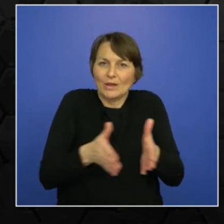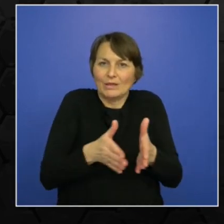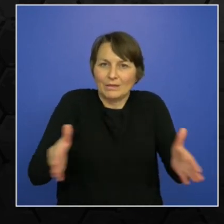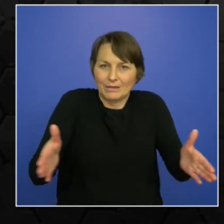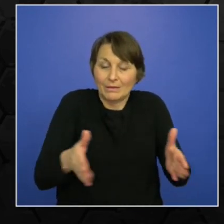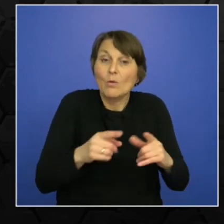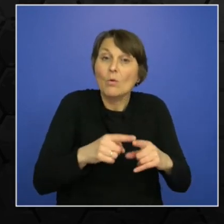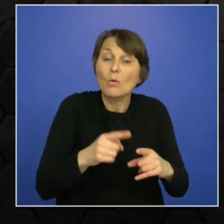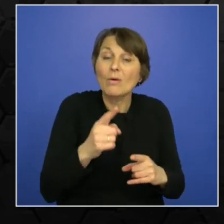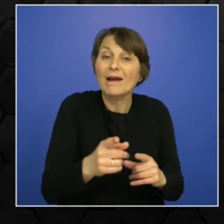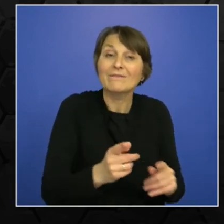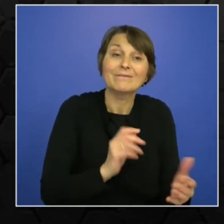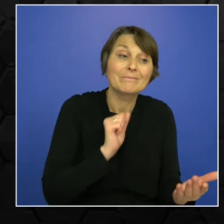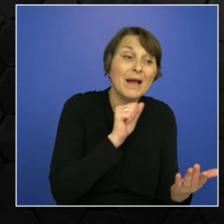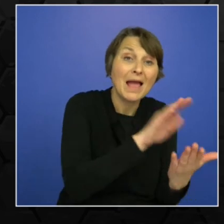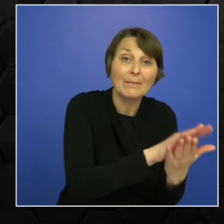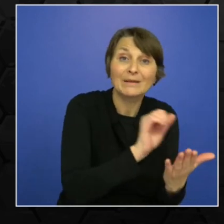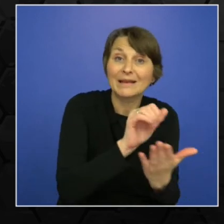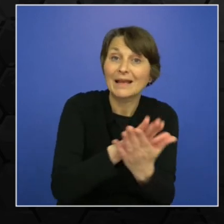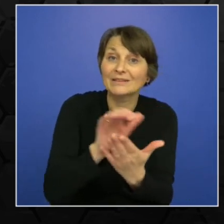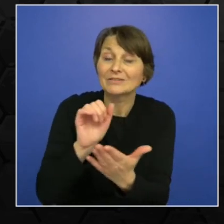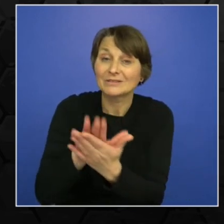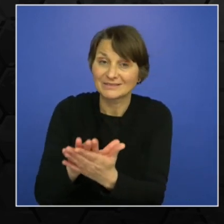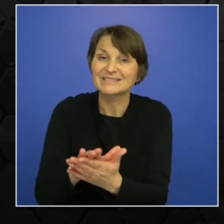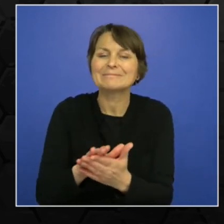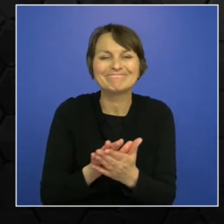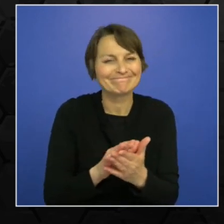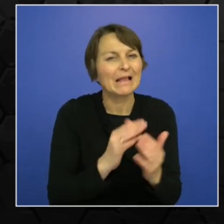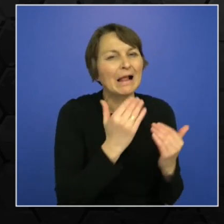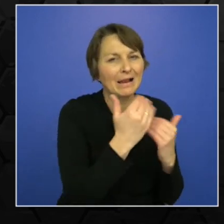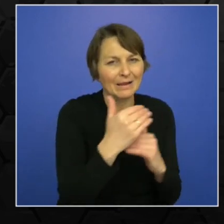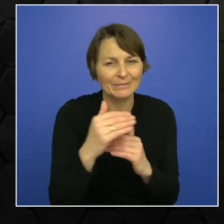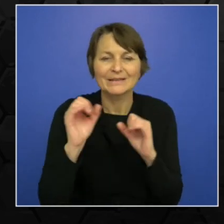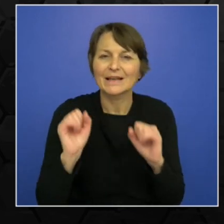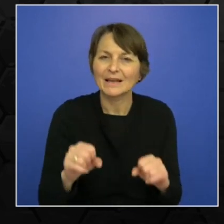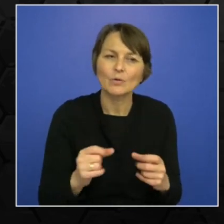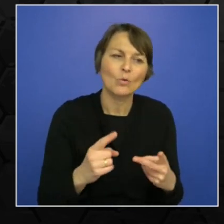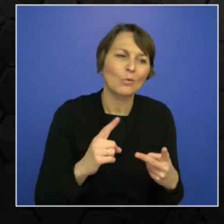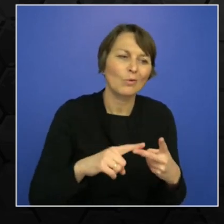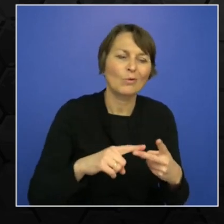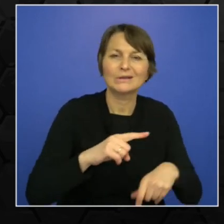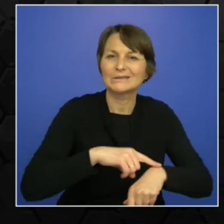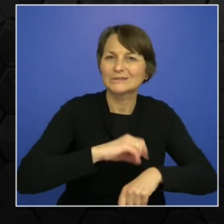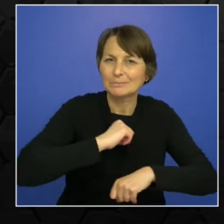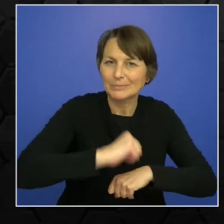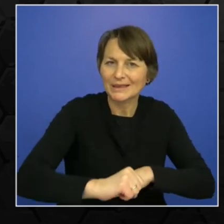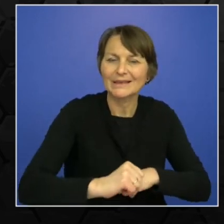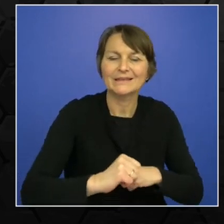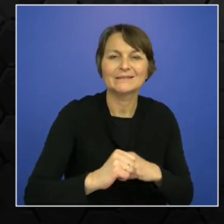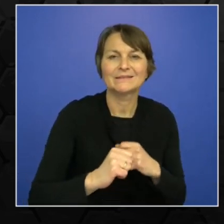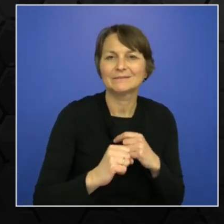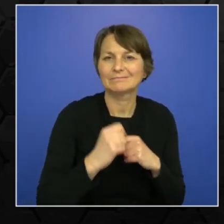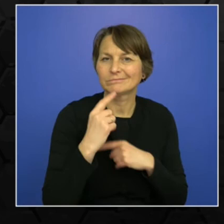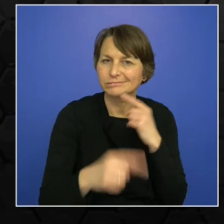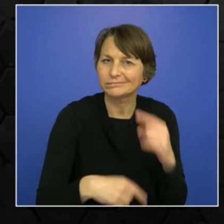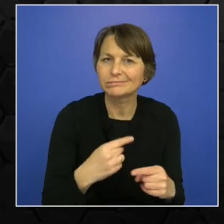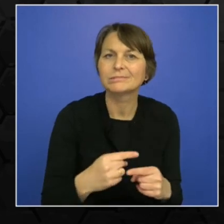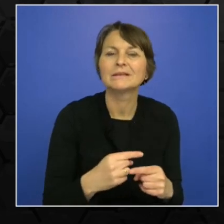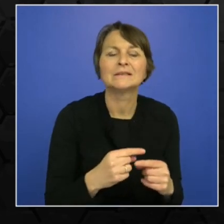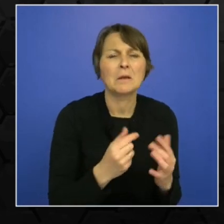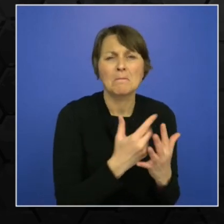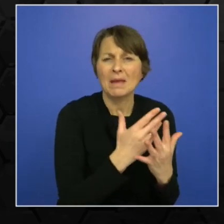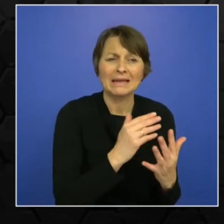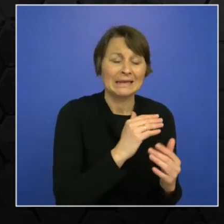have bandwidth constraints or some other speech synthesis. We have a lot of constraints, as well as battery constraints and